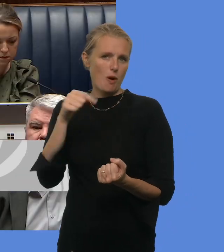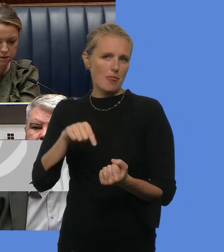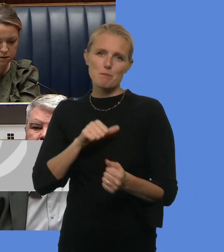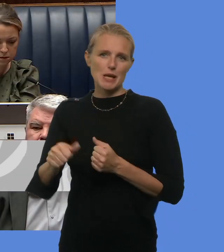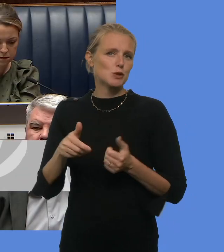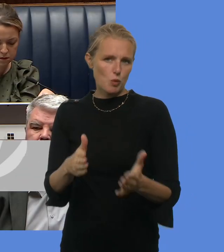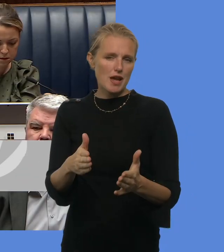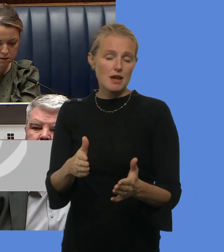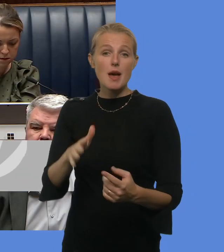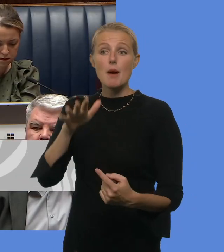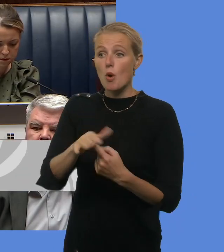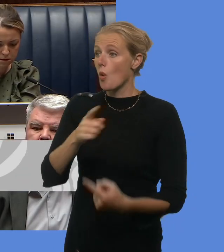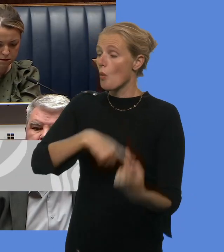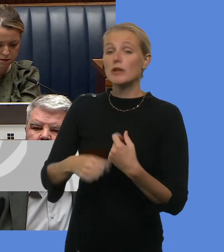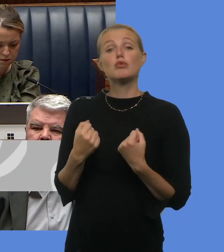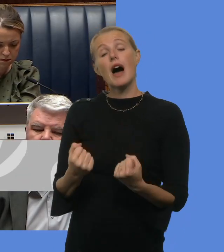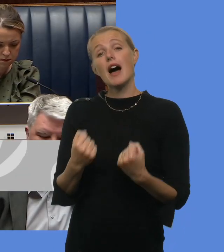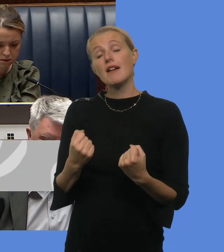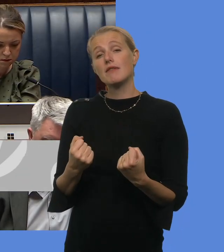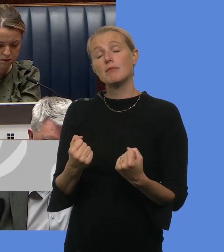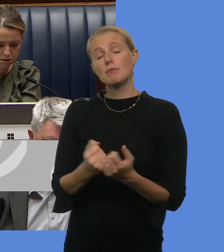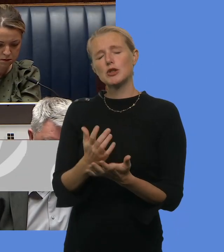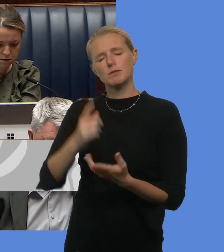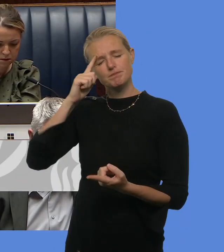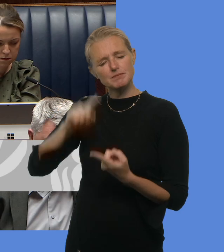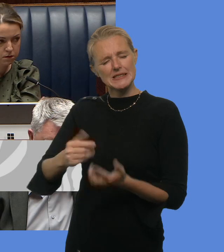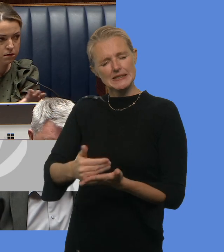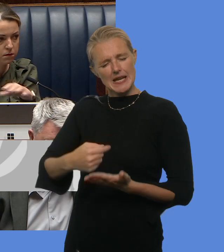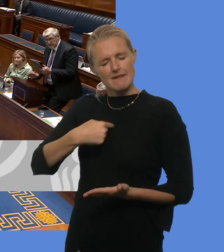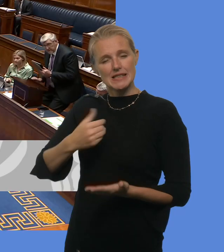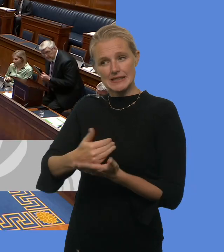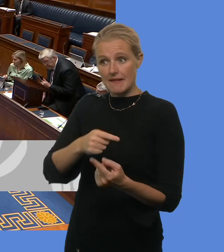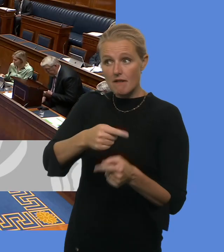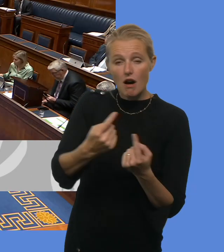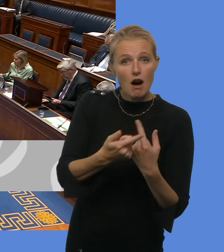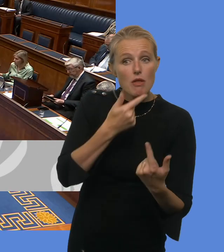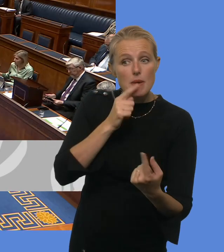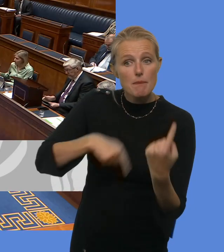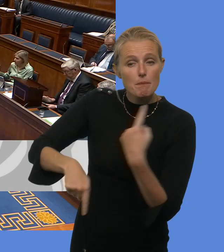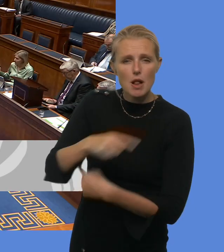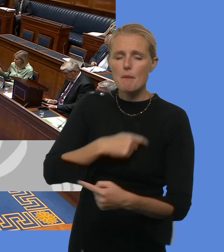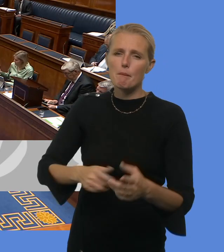when we're using our roads that we act in a way which keeps ourselves and others safe along that road. Stephen Dunn.